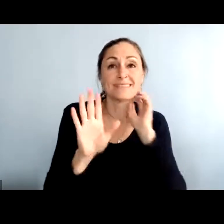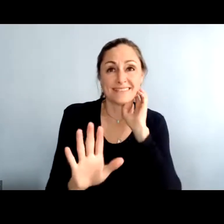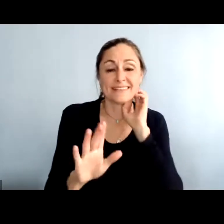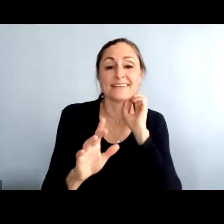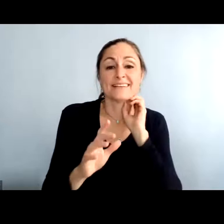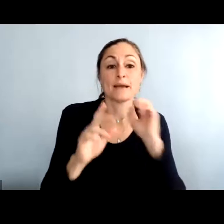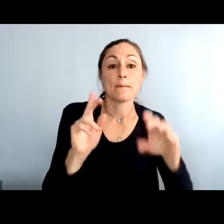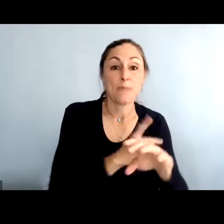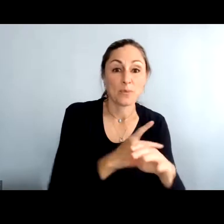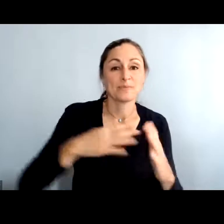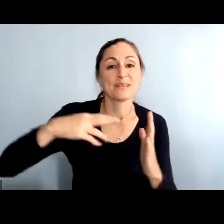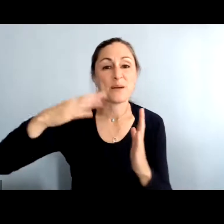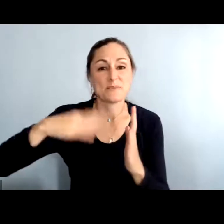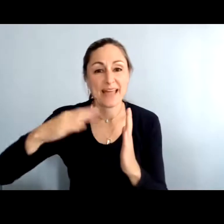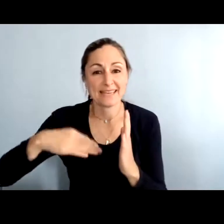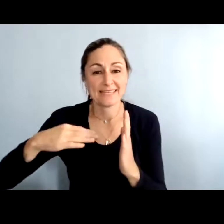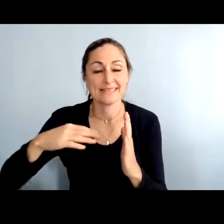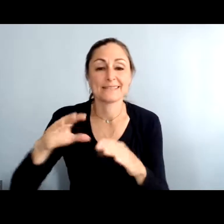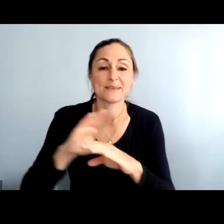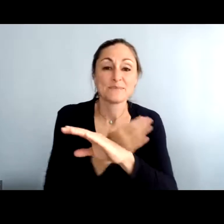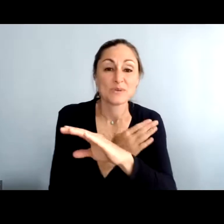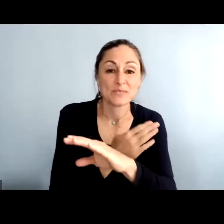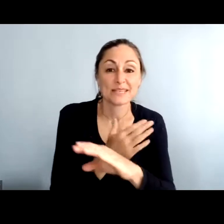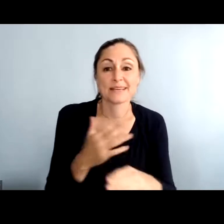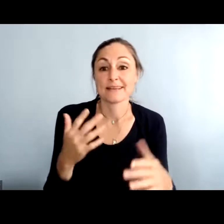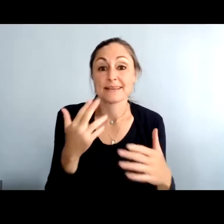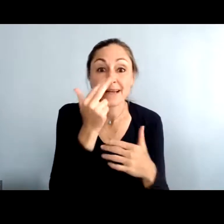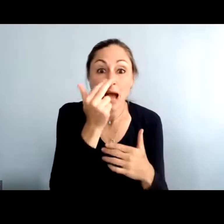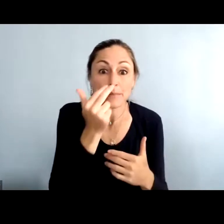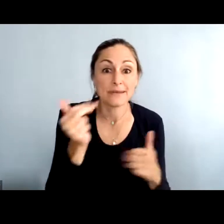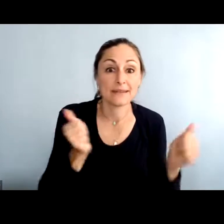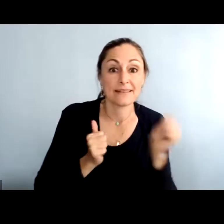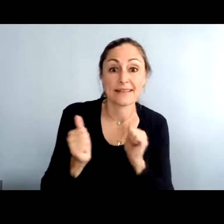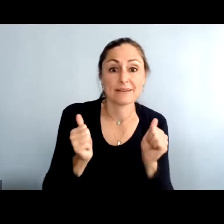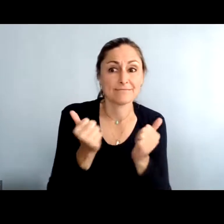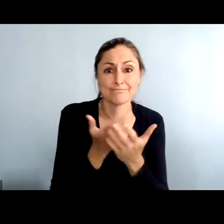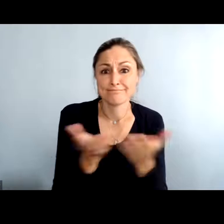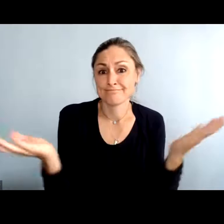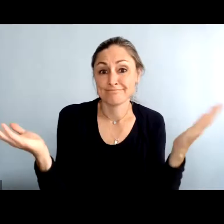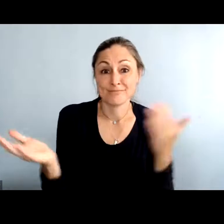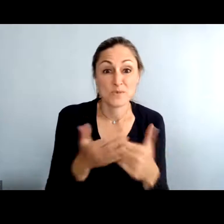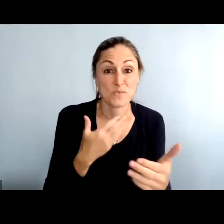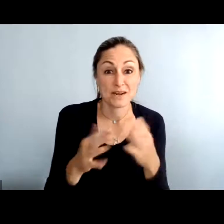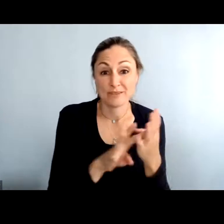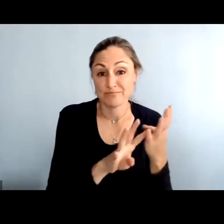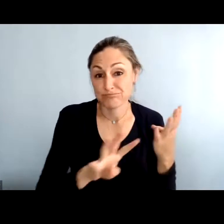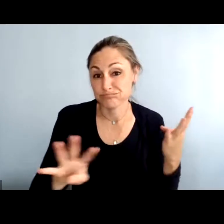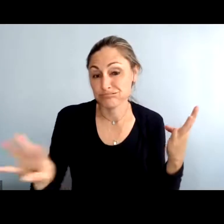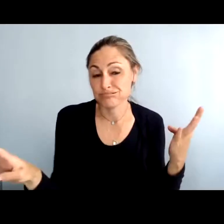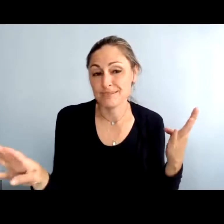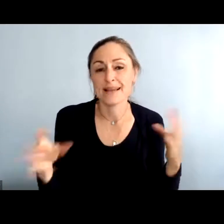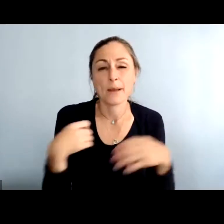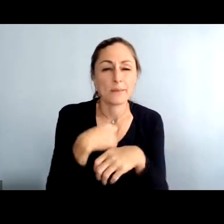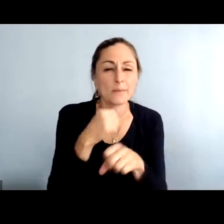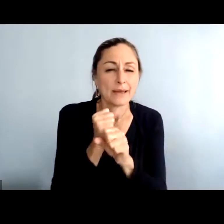poems, paintings, music, comedy, theater, or whatever, made with some sort